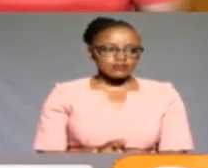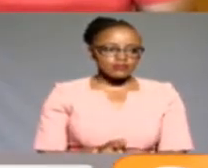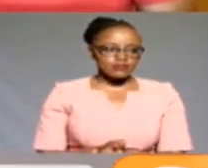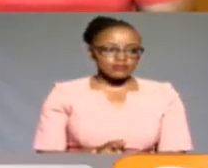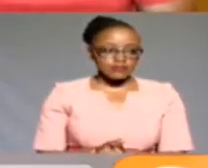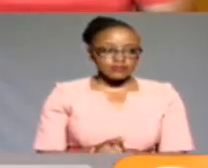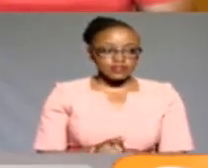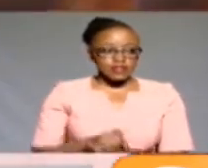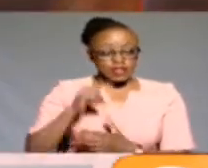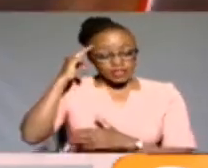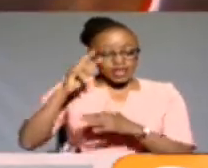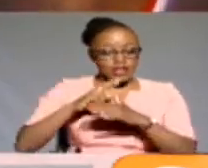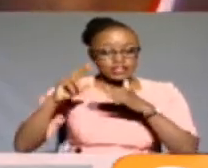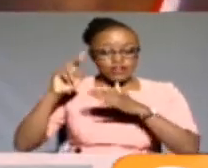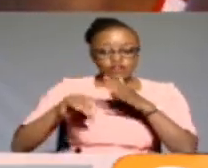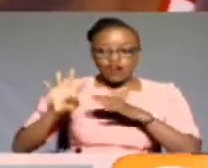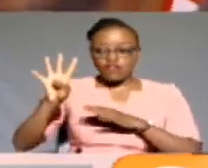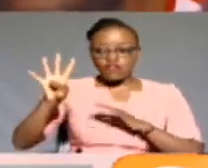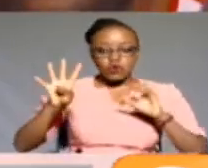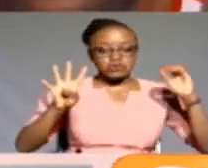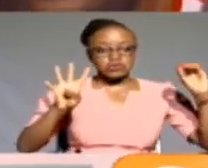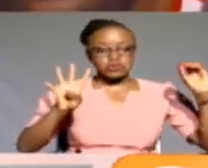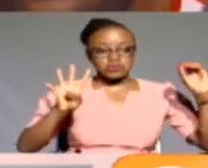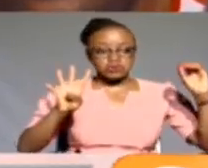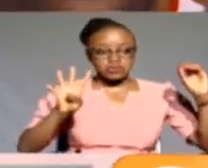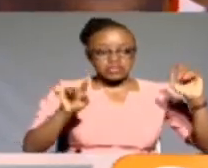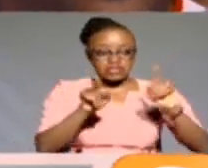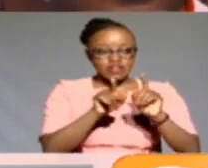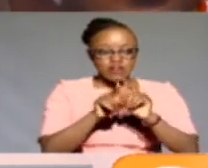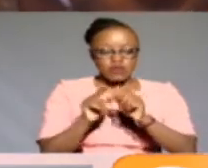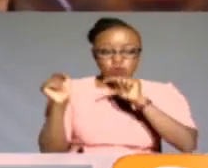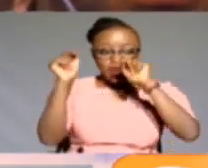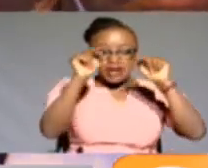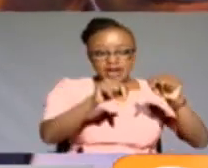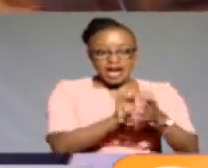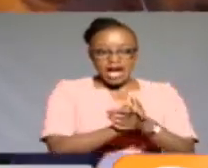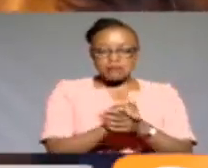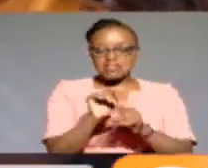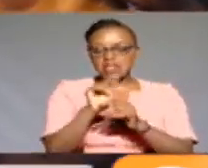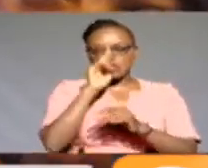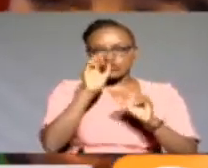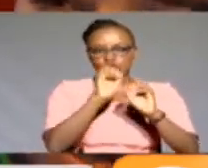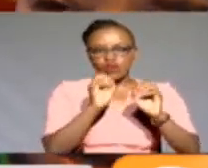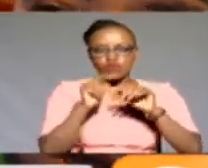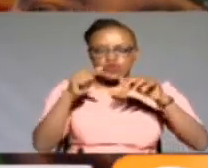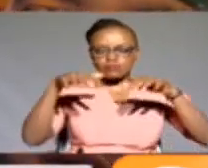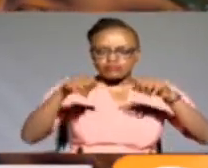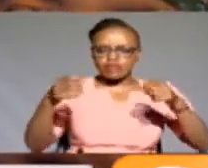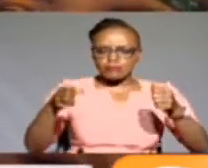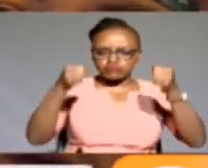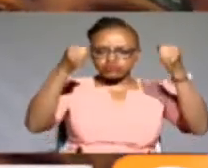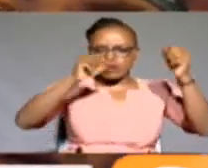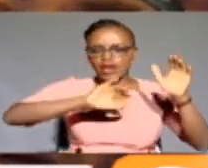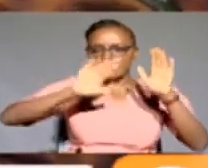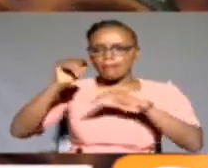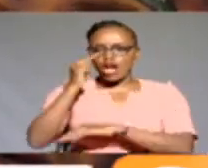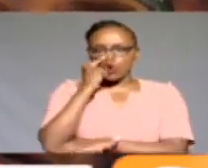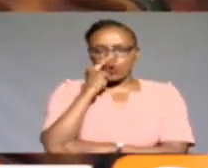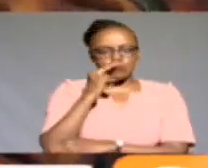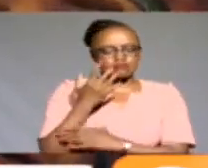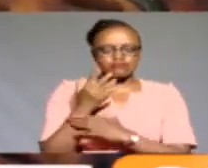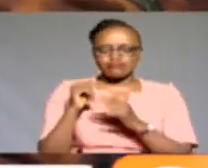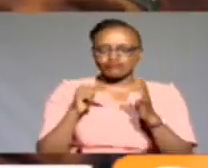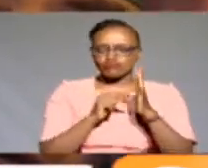I'm thinking that the result will be 4-0. And we didn't come here to play. We came to take the cup and come back home. That's